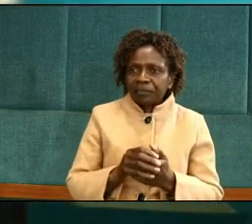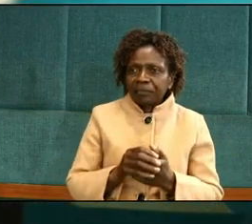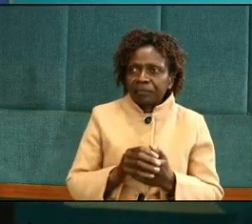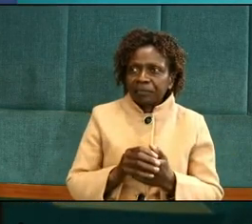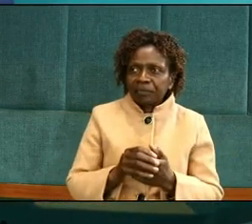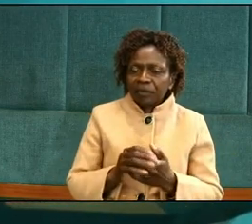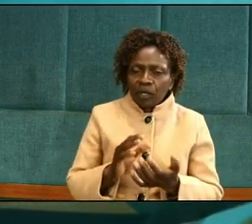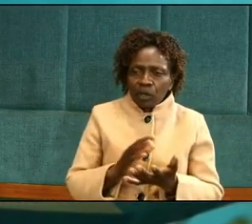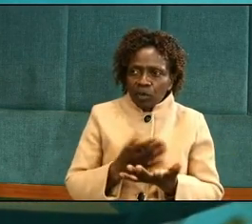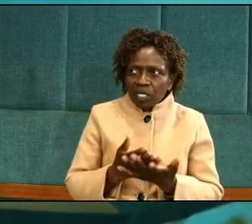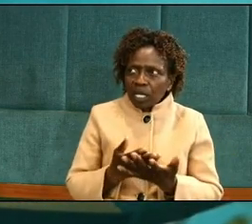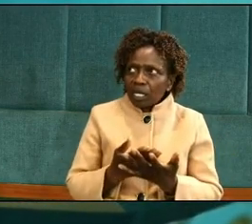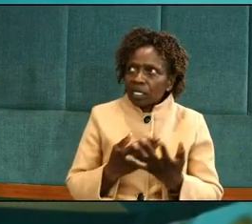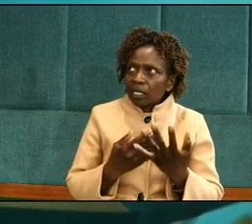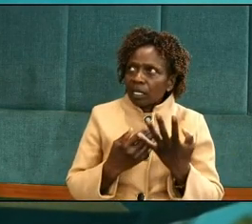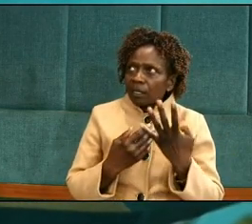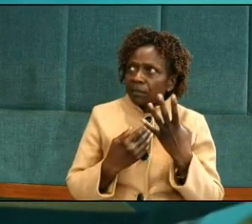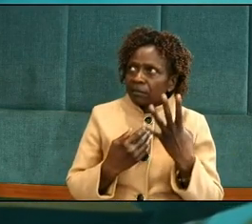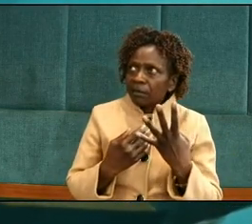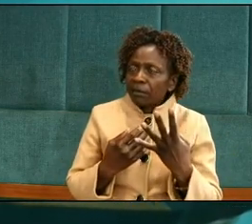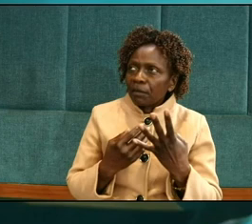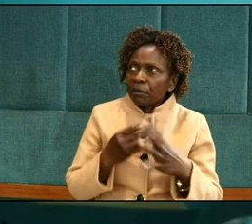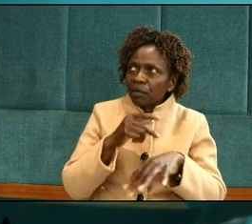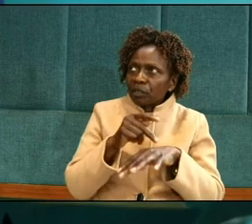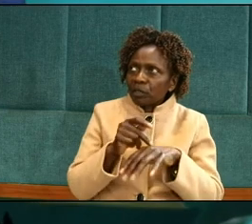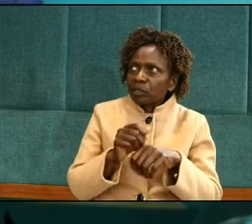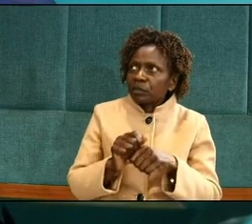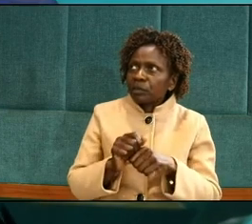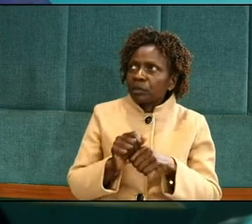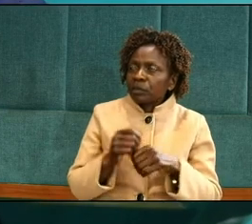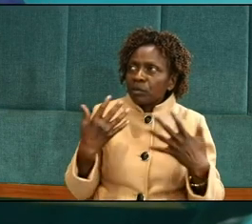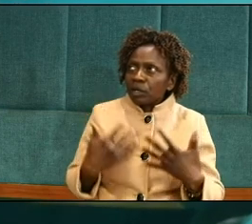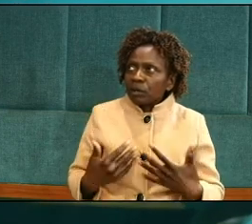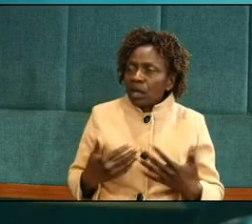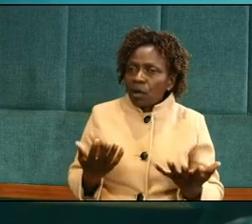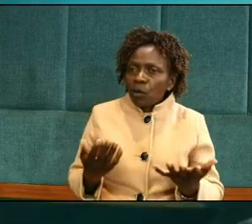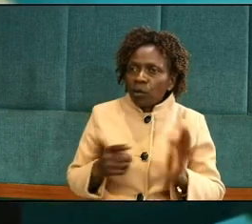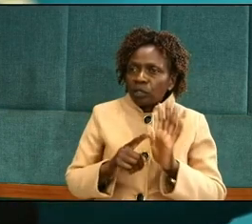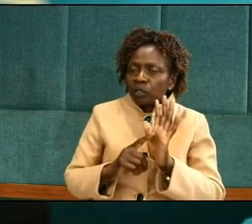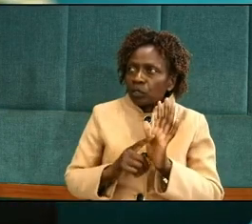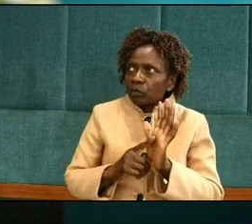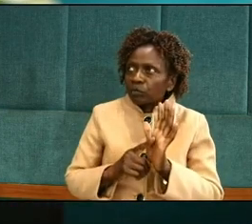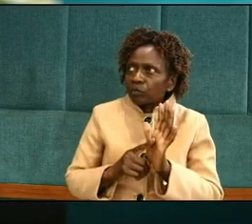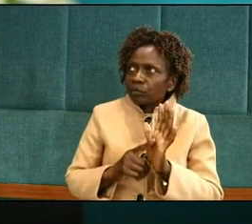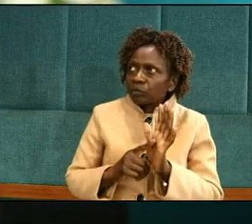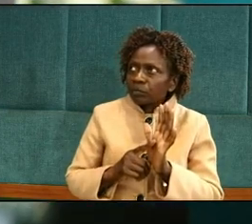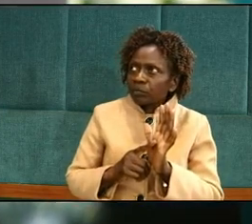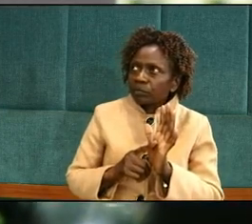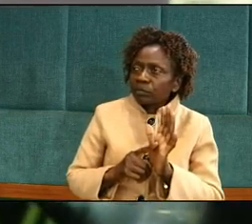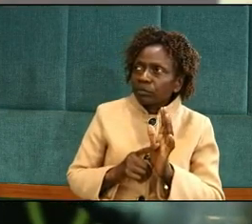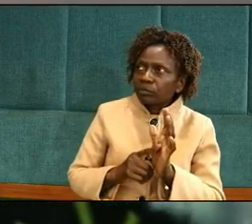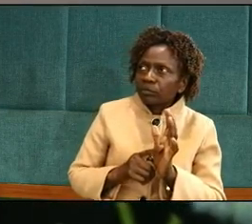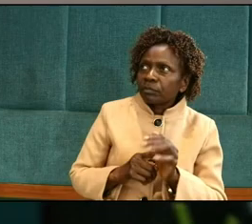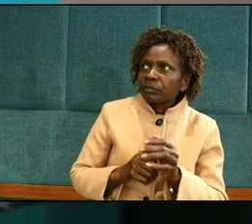four principles, practical ways how we can strengthen our marriage. How many principles? Four.